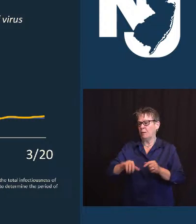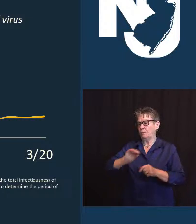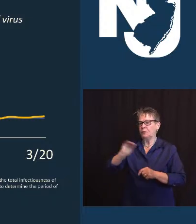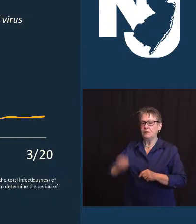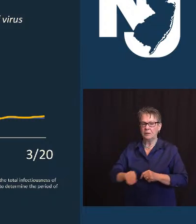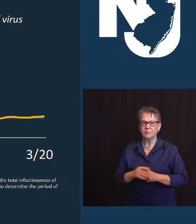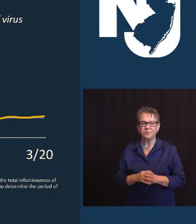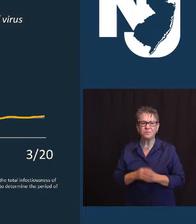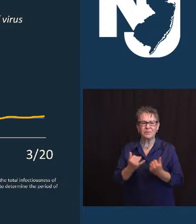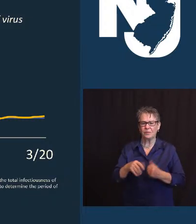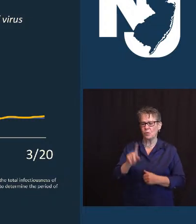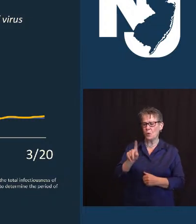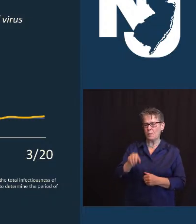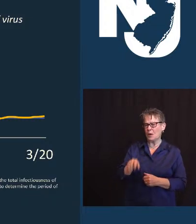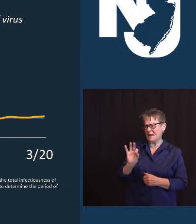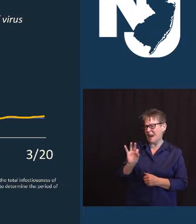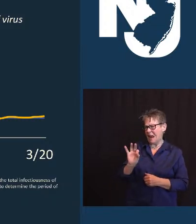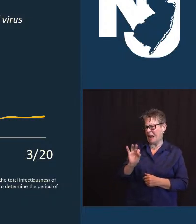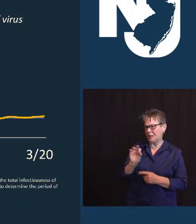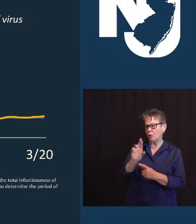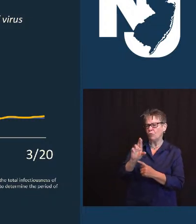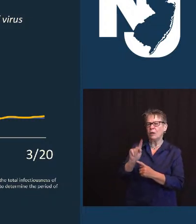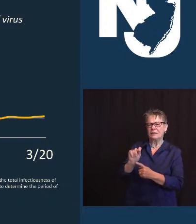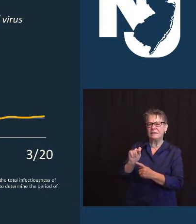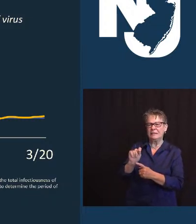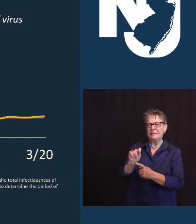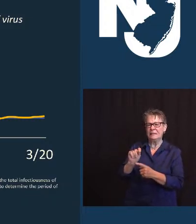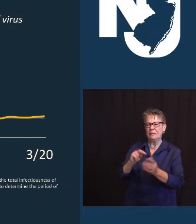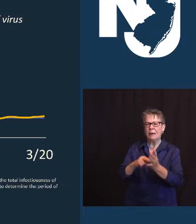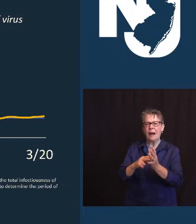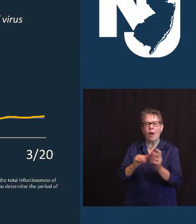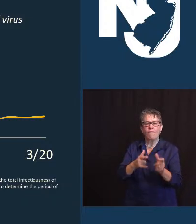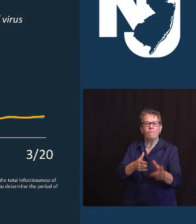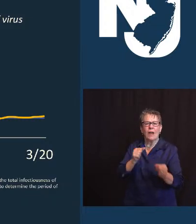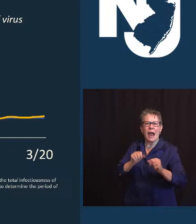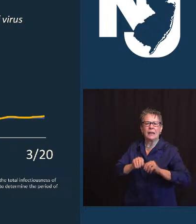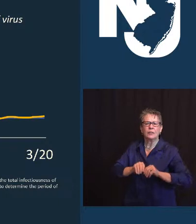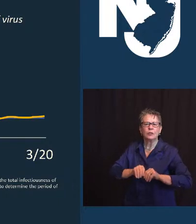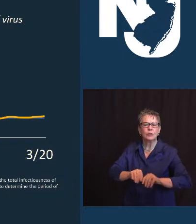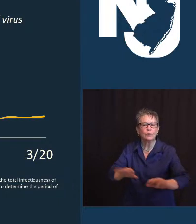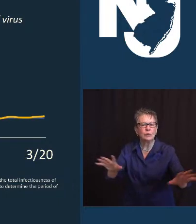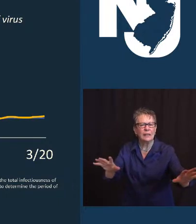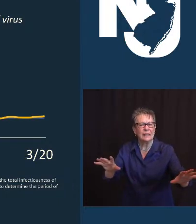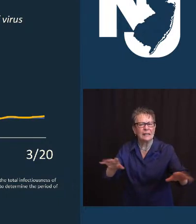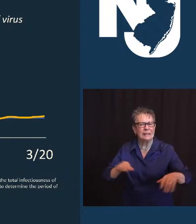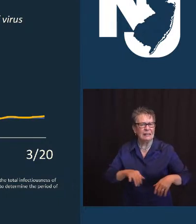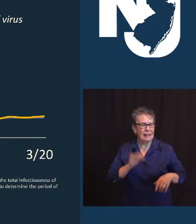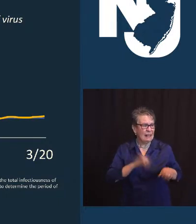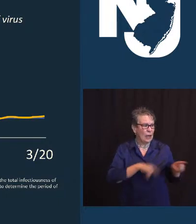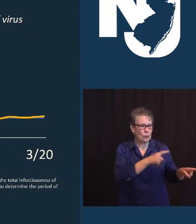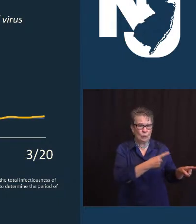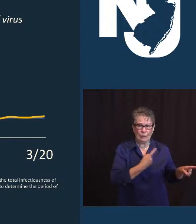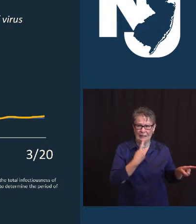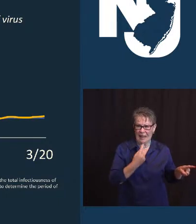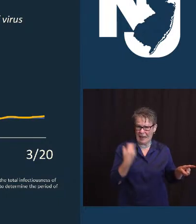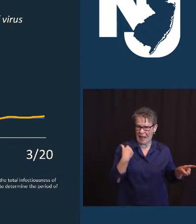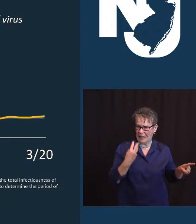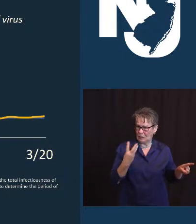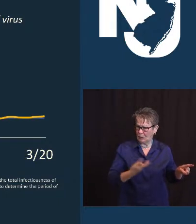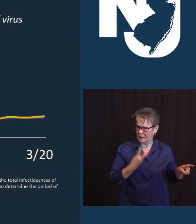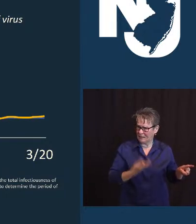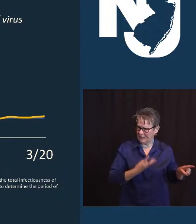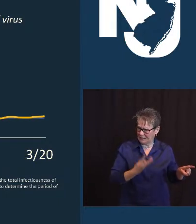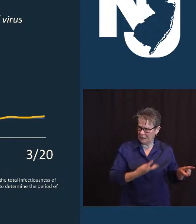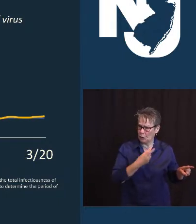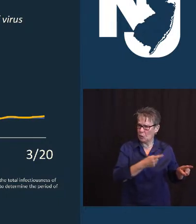today remains over 1.09, and Judy, you've said it as recently as Wednesday when we were here. I suspect you'd say it again